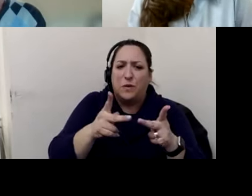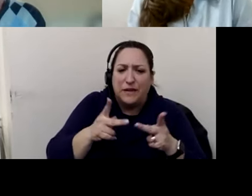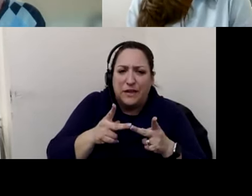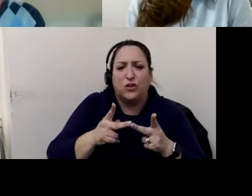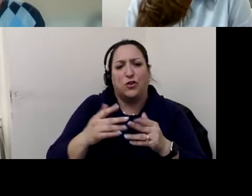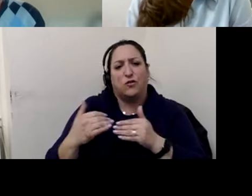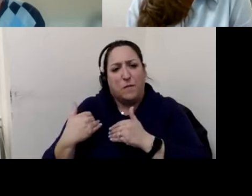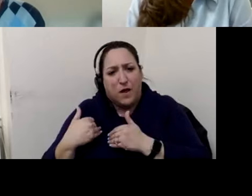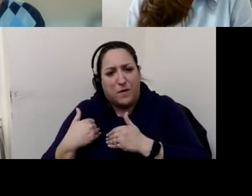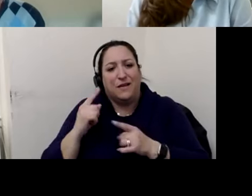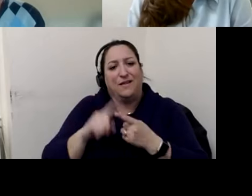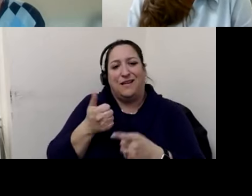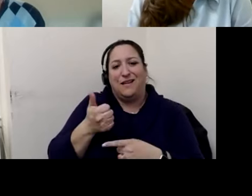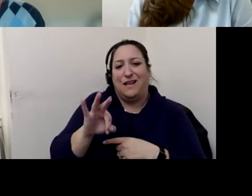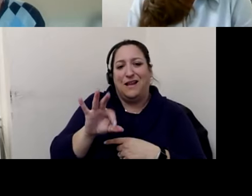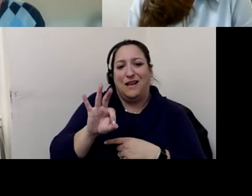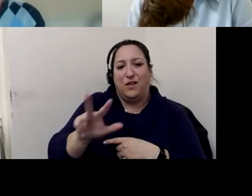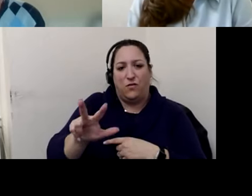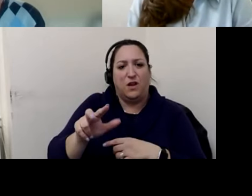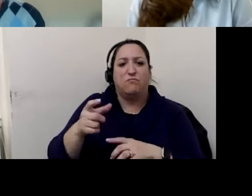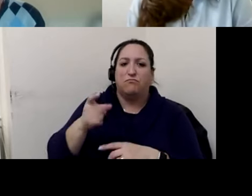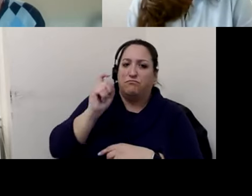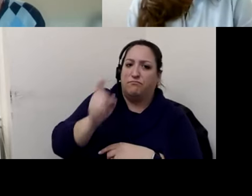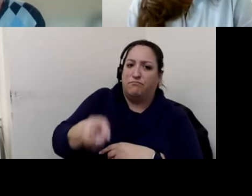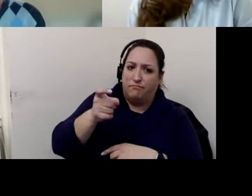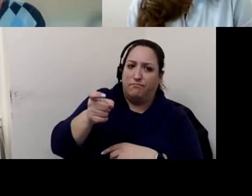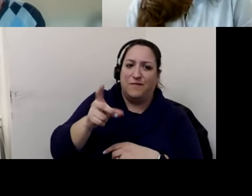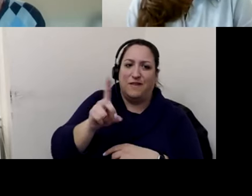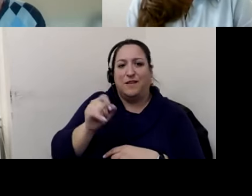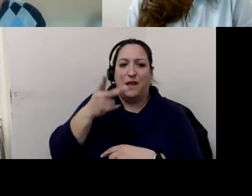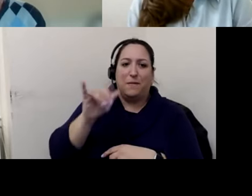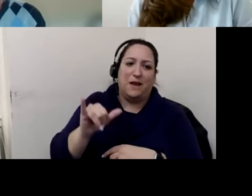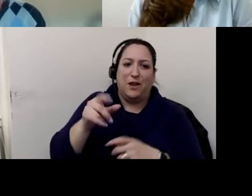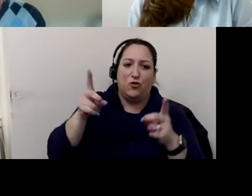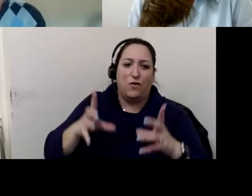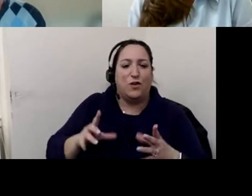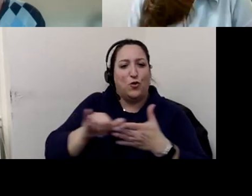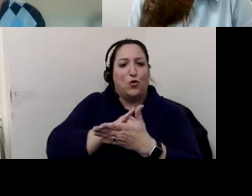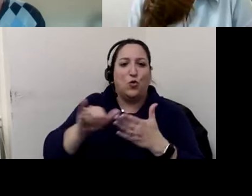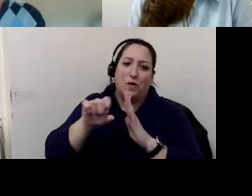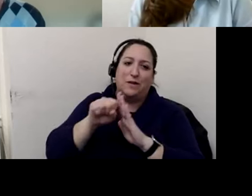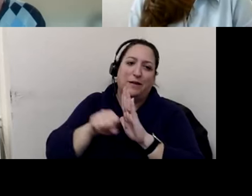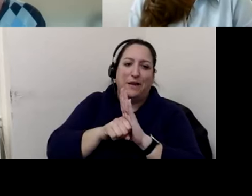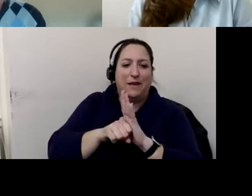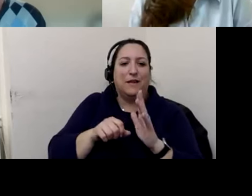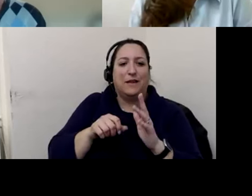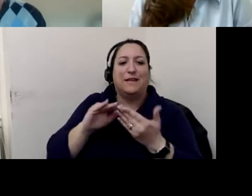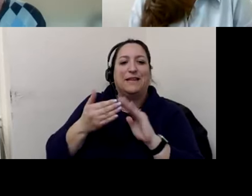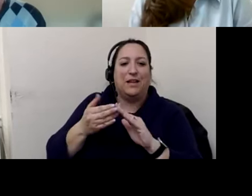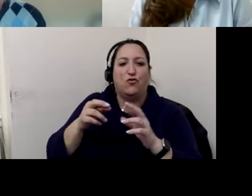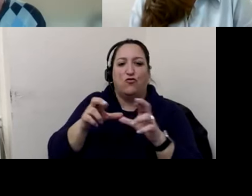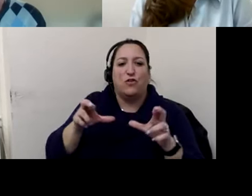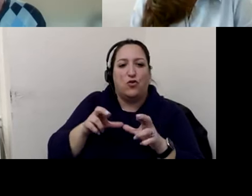responsibility until 1993, when she was appointed Deputy Director of the New York City Regional Office to assist in